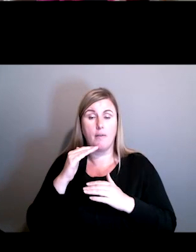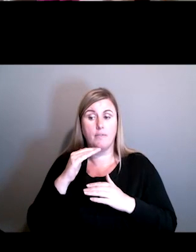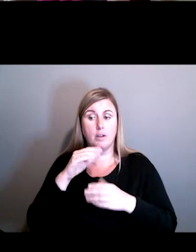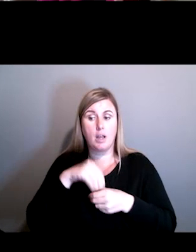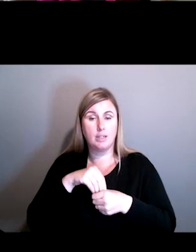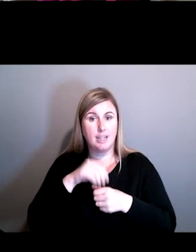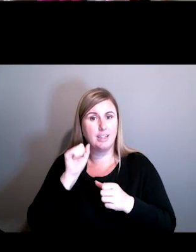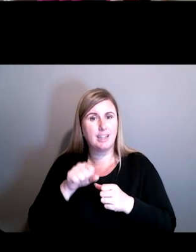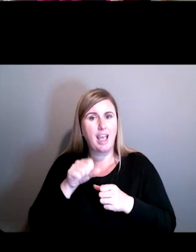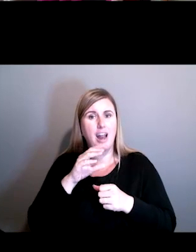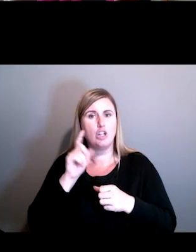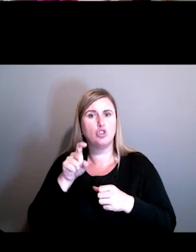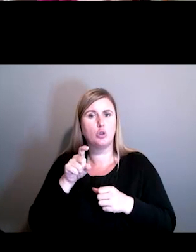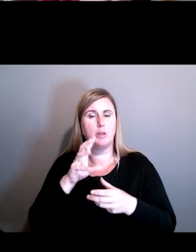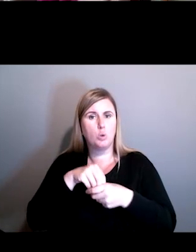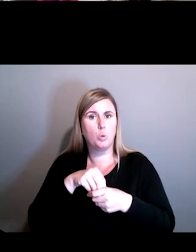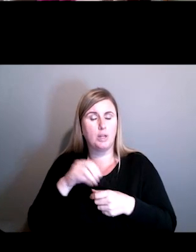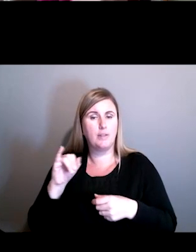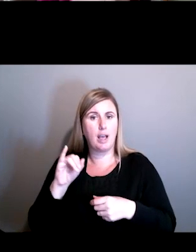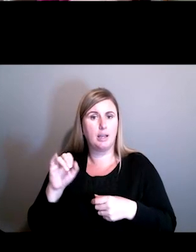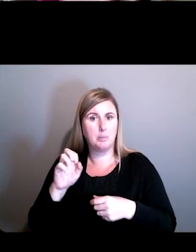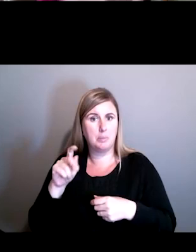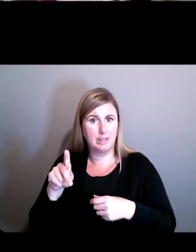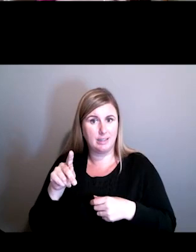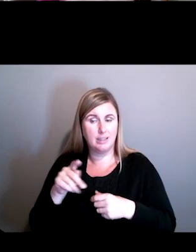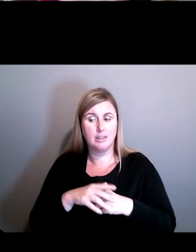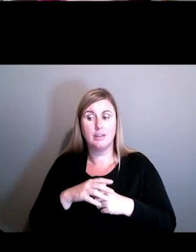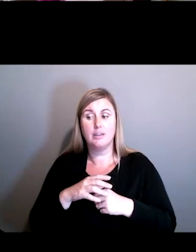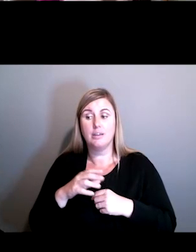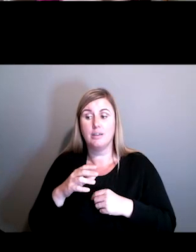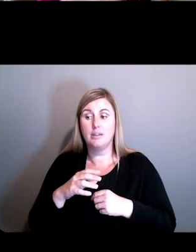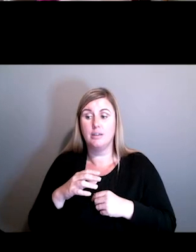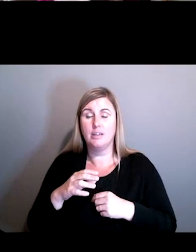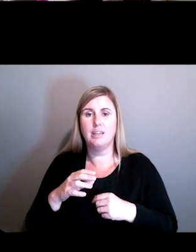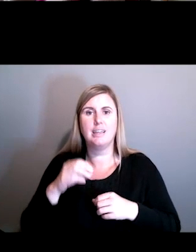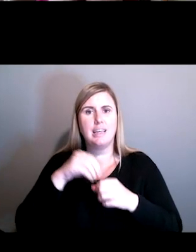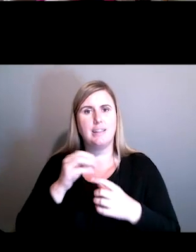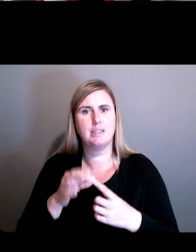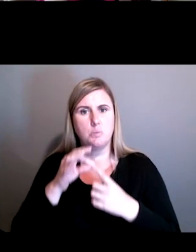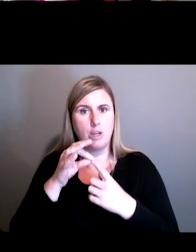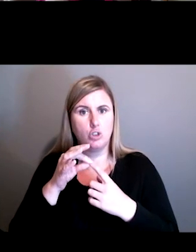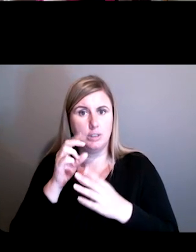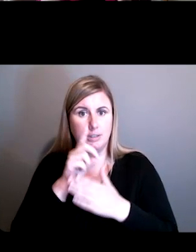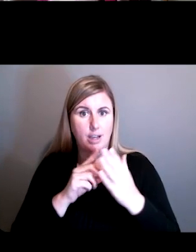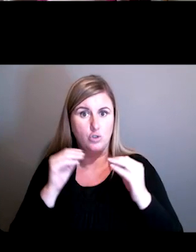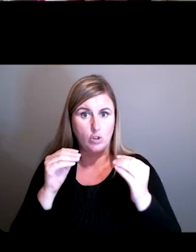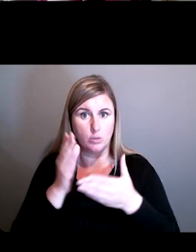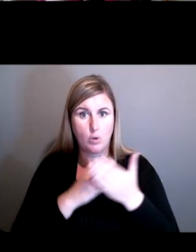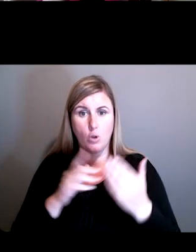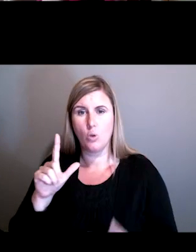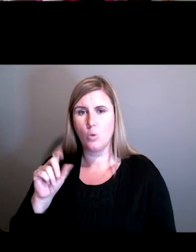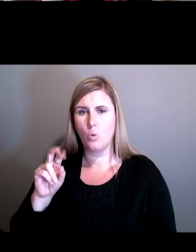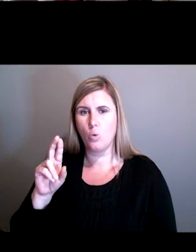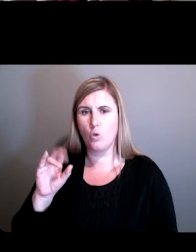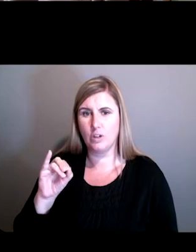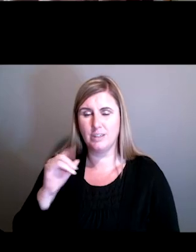be included in the student's IEP, most likely in the specially designed instruction section. So Lori spoke a lot about this